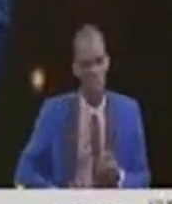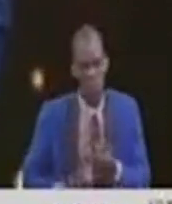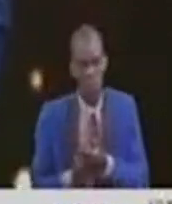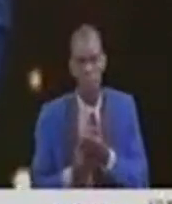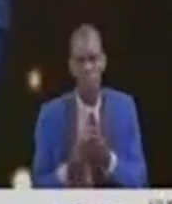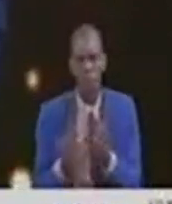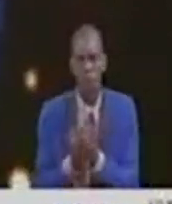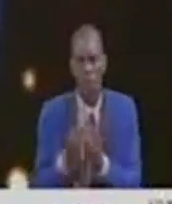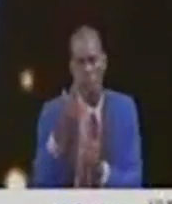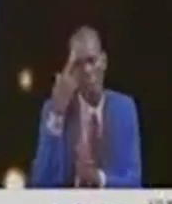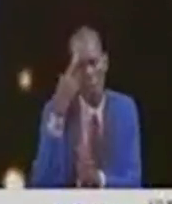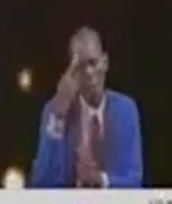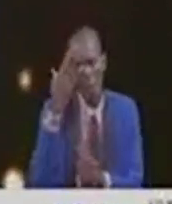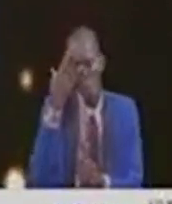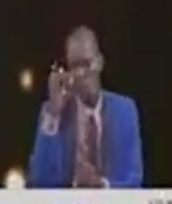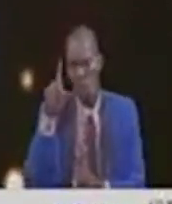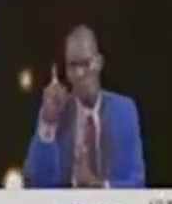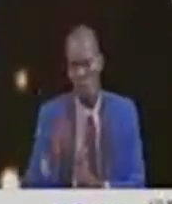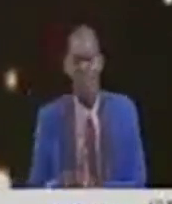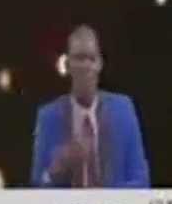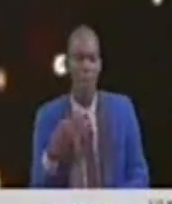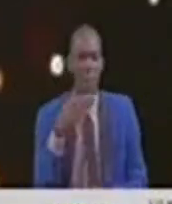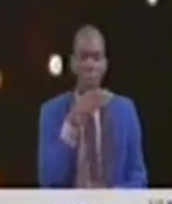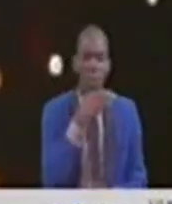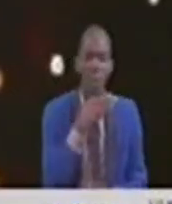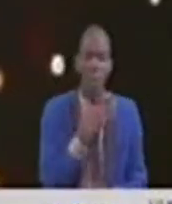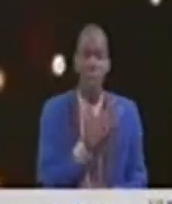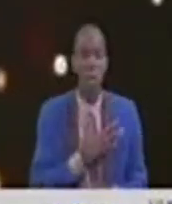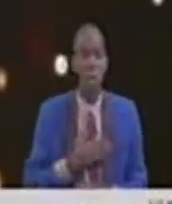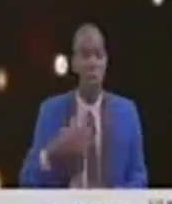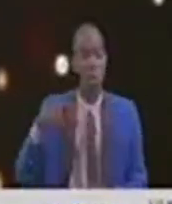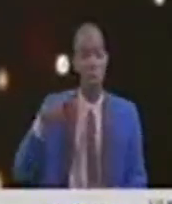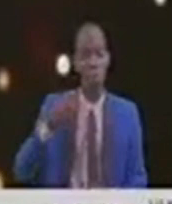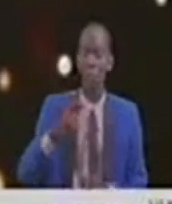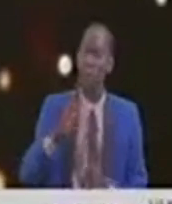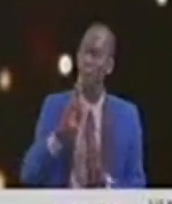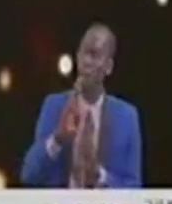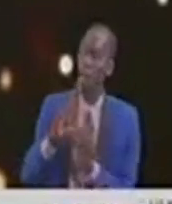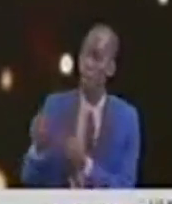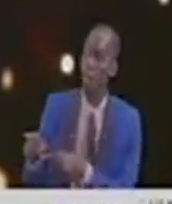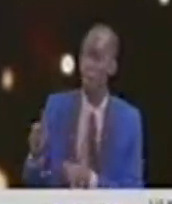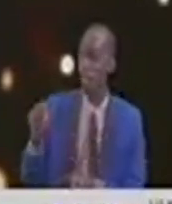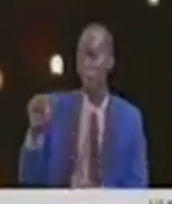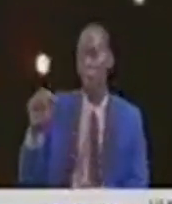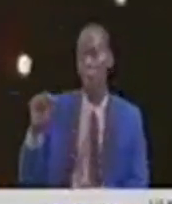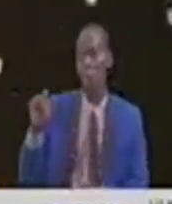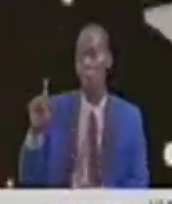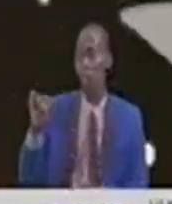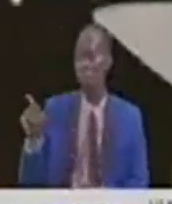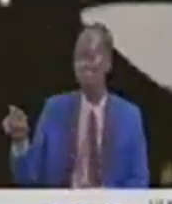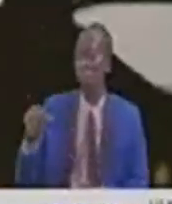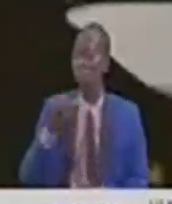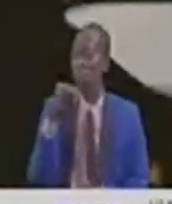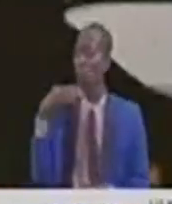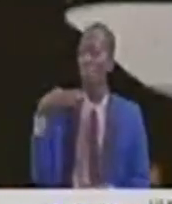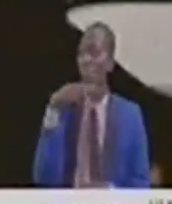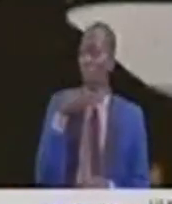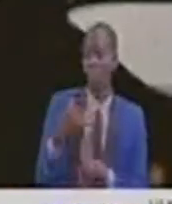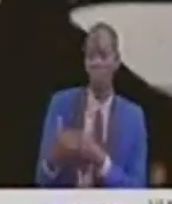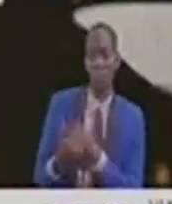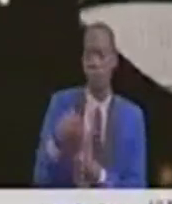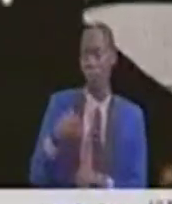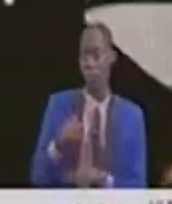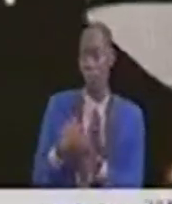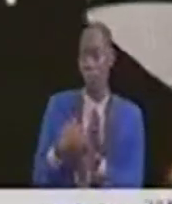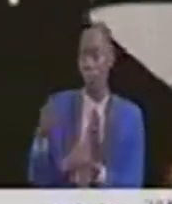Peter set him straight and said, no, you are not lying to me, you are lying unto God. And you know what happened?